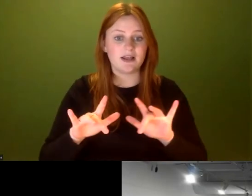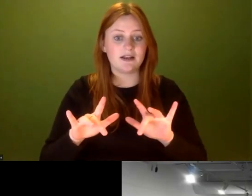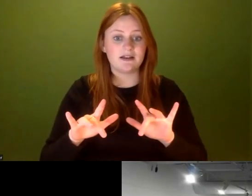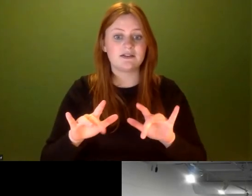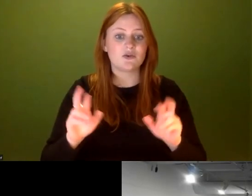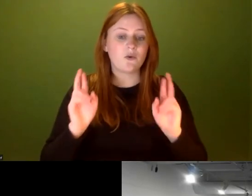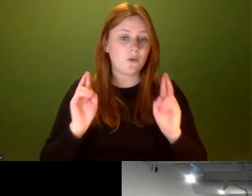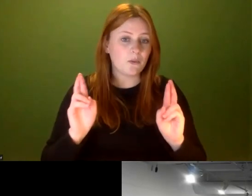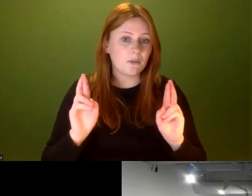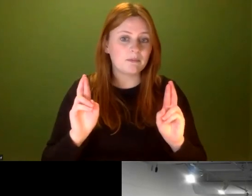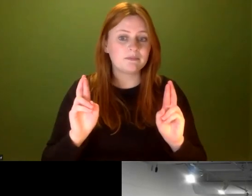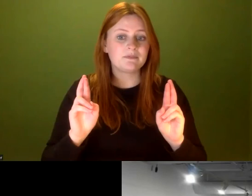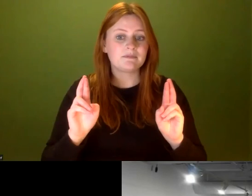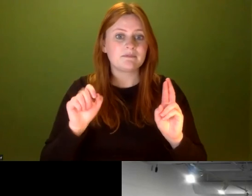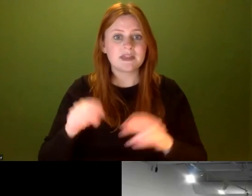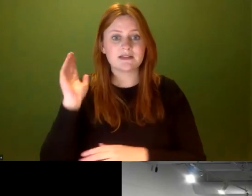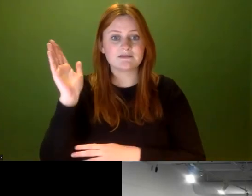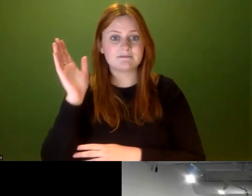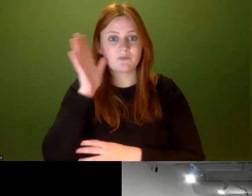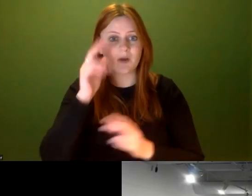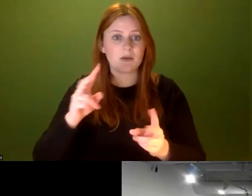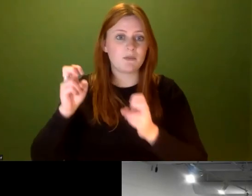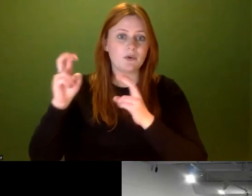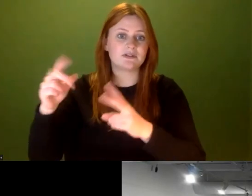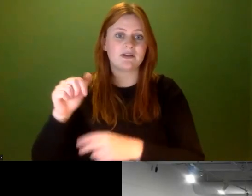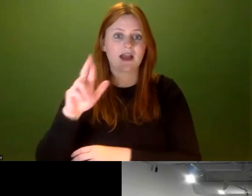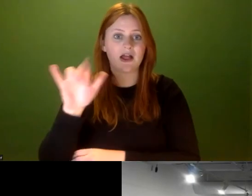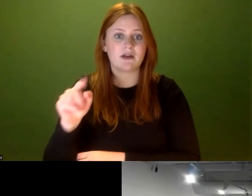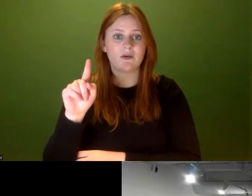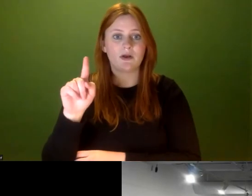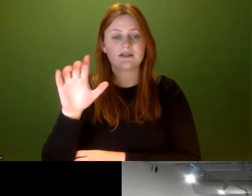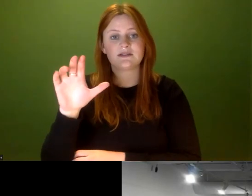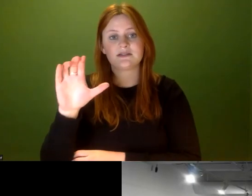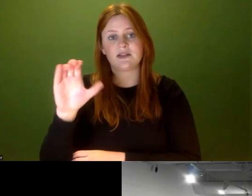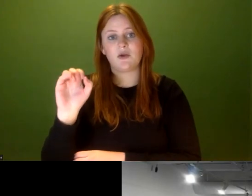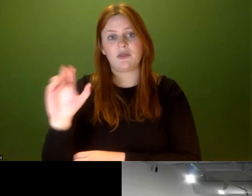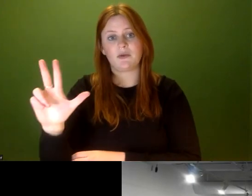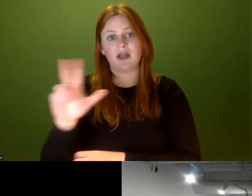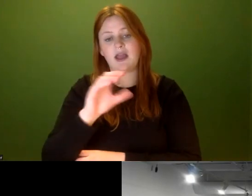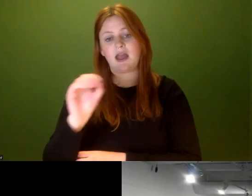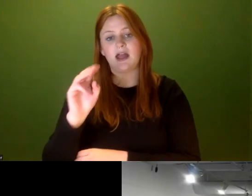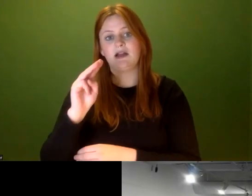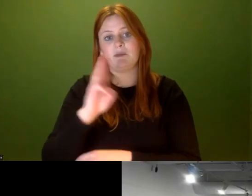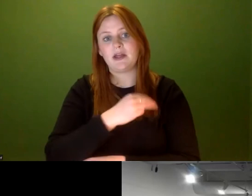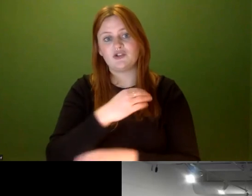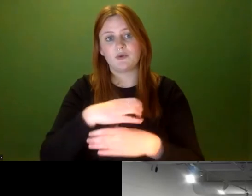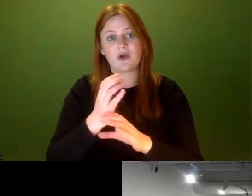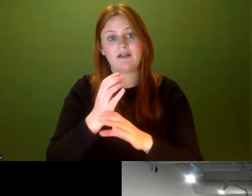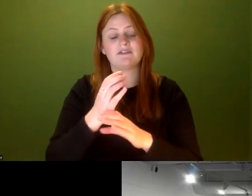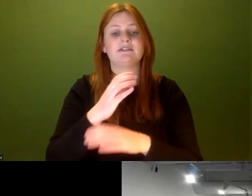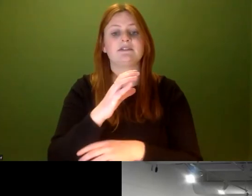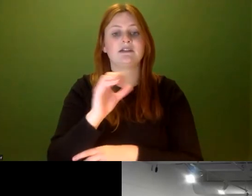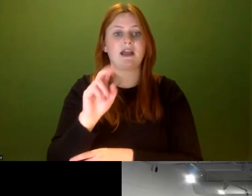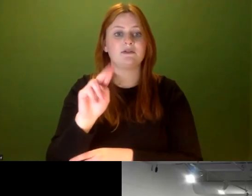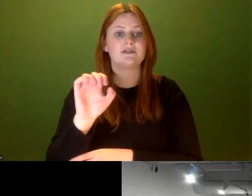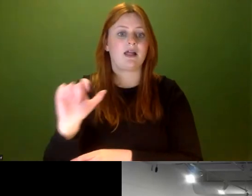to have this talk up on both Gallery 1 CO3 and Manitoba Craft Council's YouTube feeds, maybe